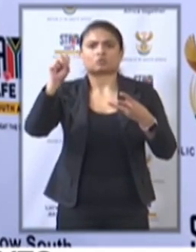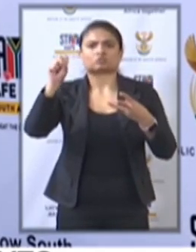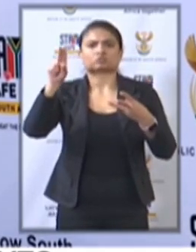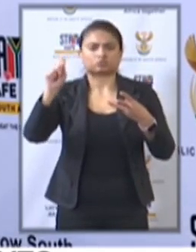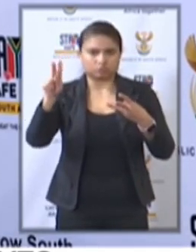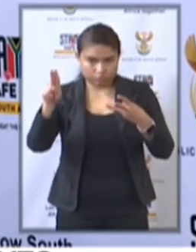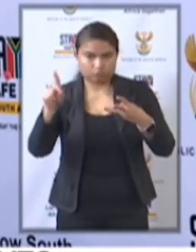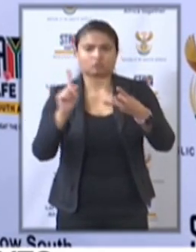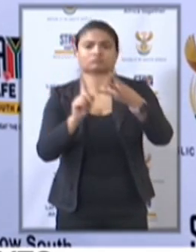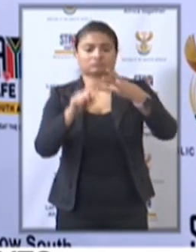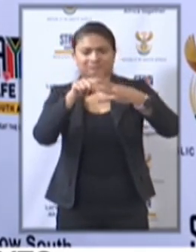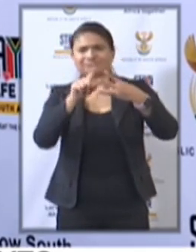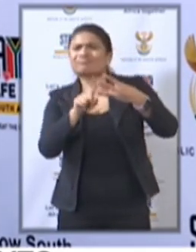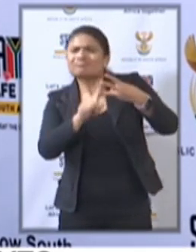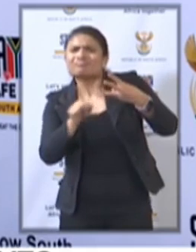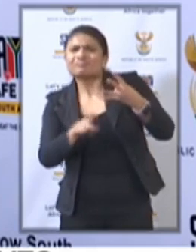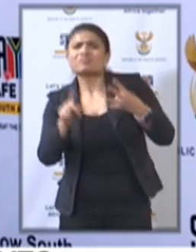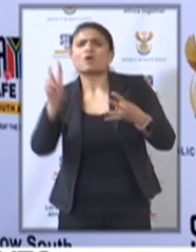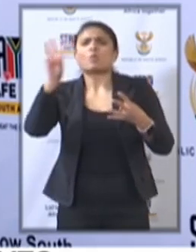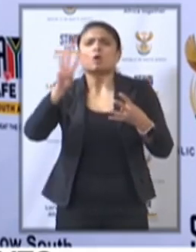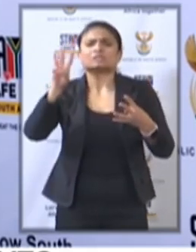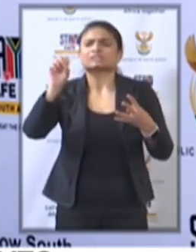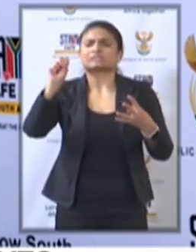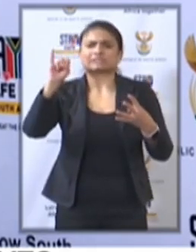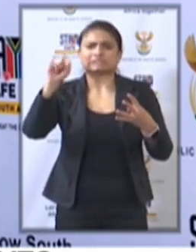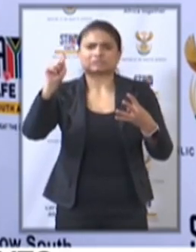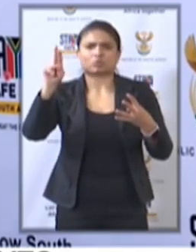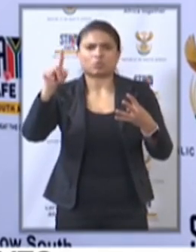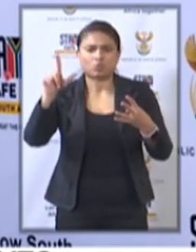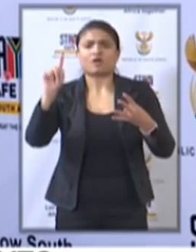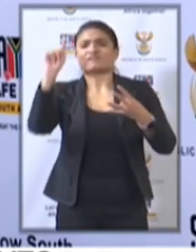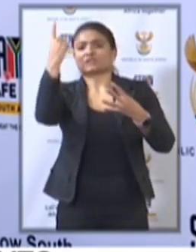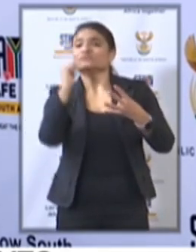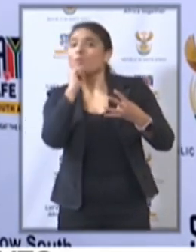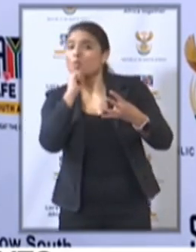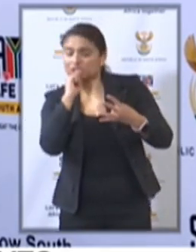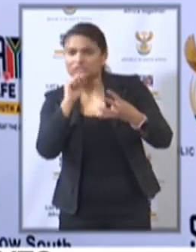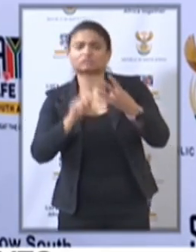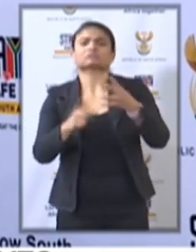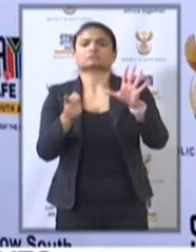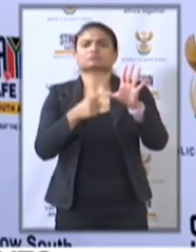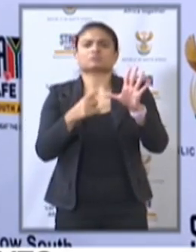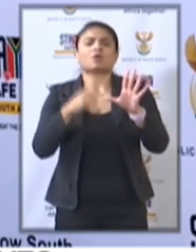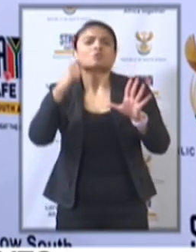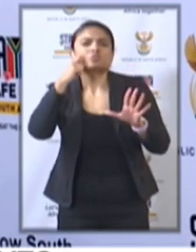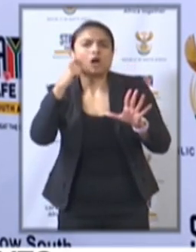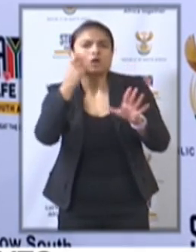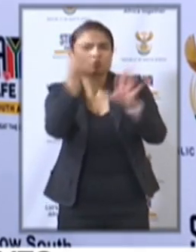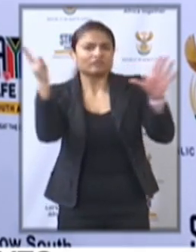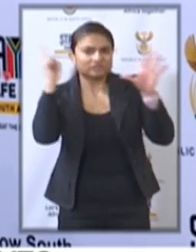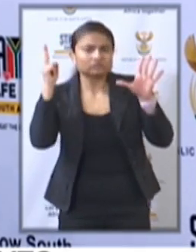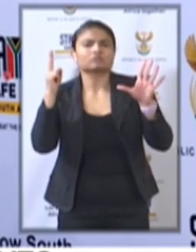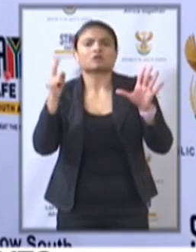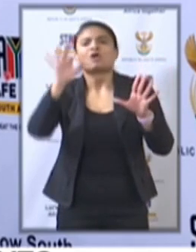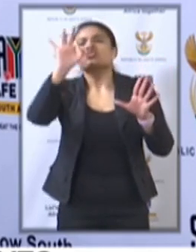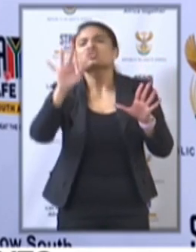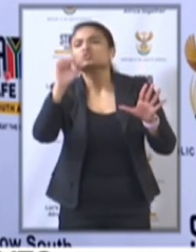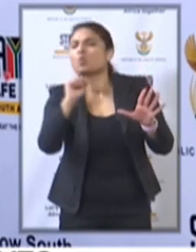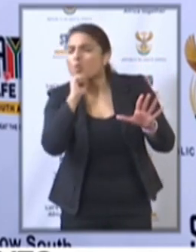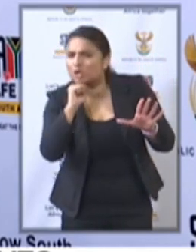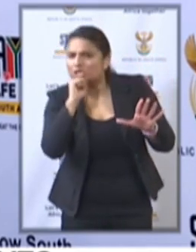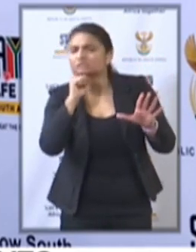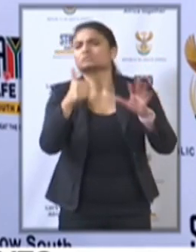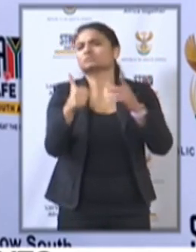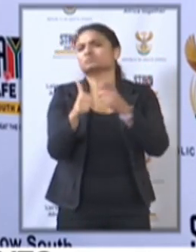of July, Walter Sisulu University from the 1st of August, Tswana University of Technology from the 3rd of August,